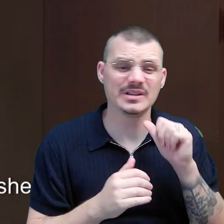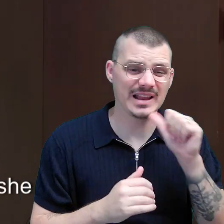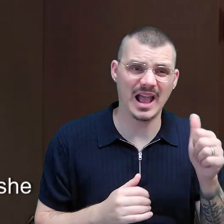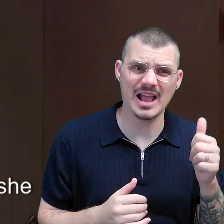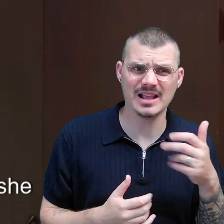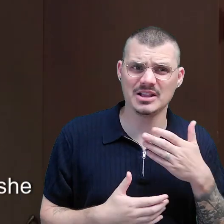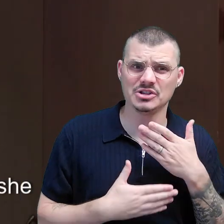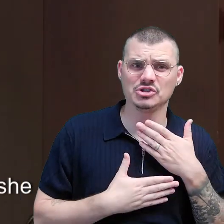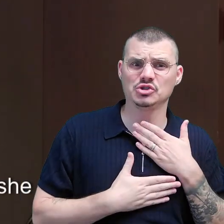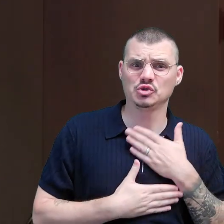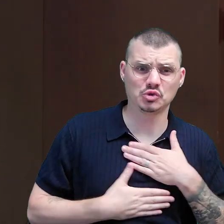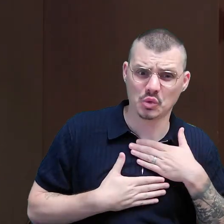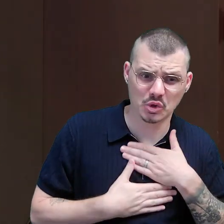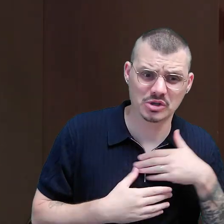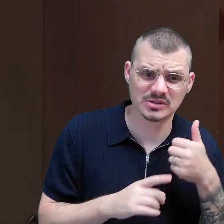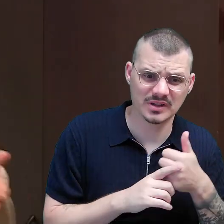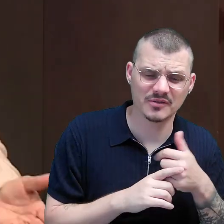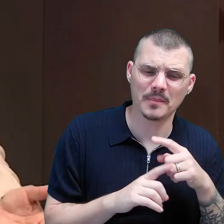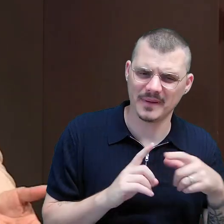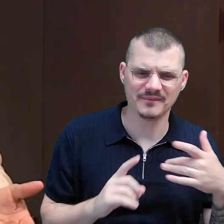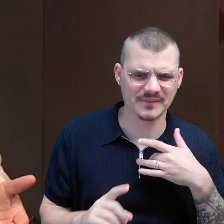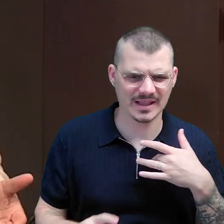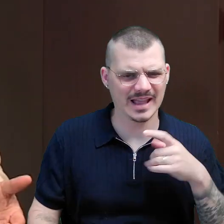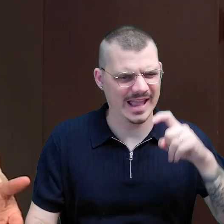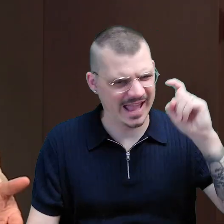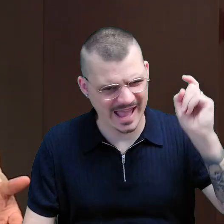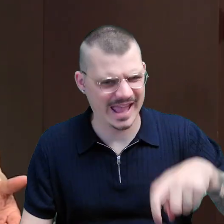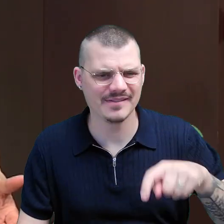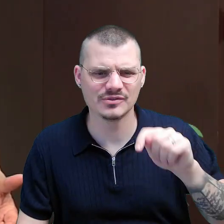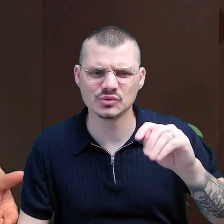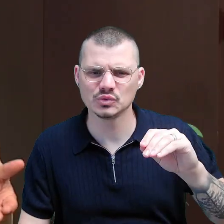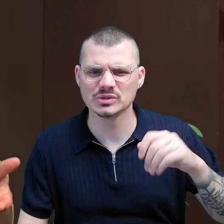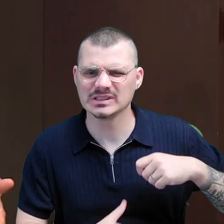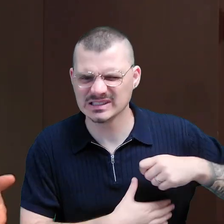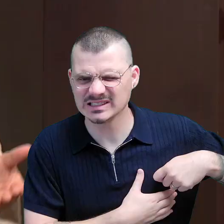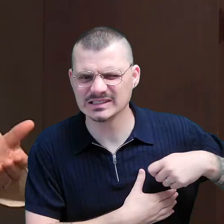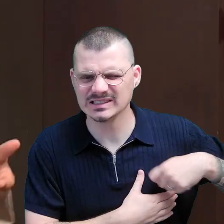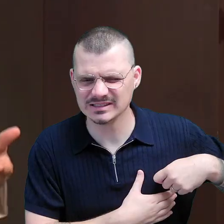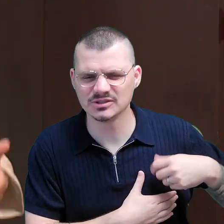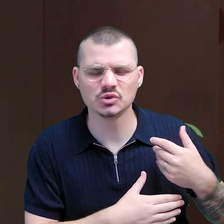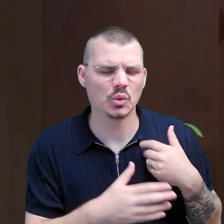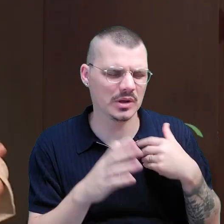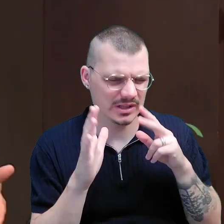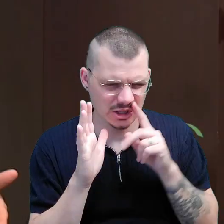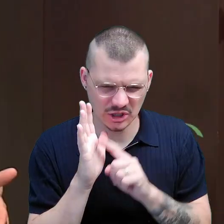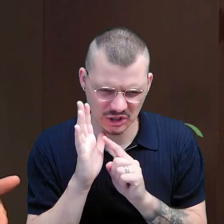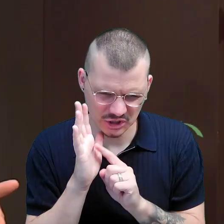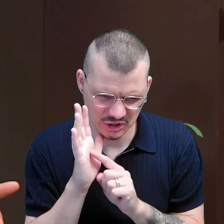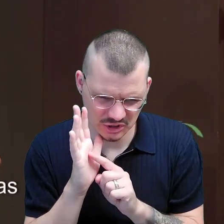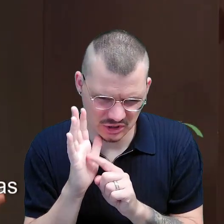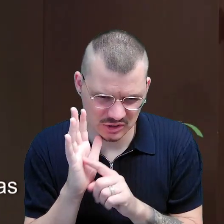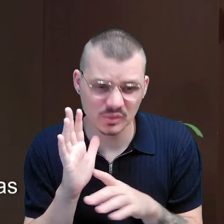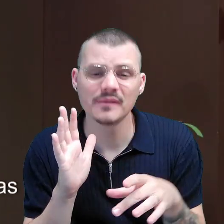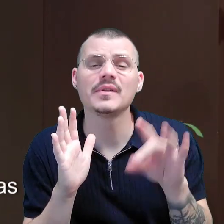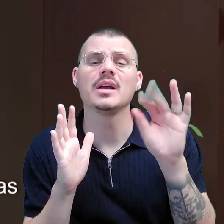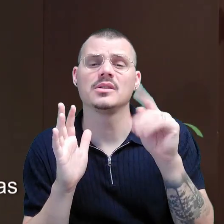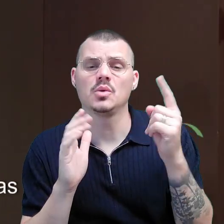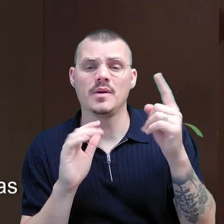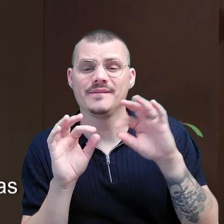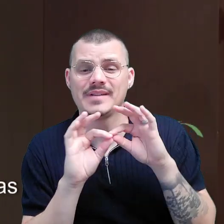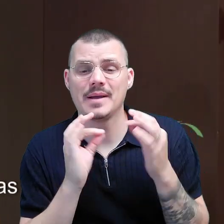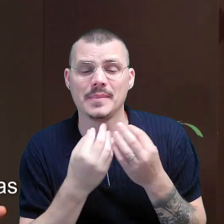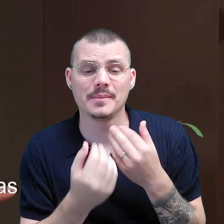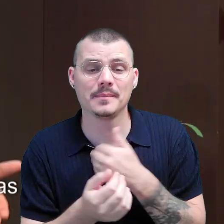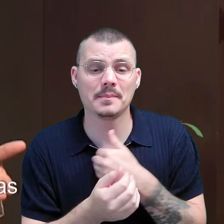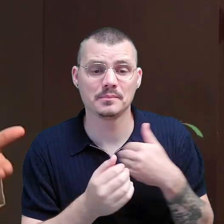wasn't having a good time, but she felt utterly compelled to do it. We looked, turned out that there was a family